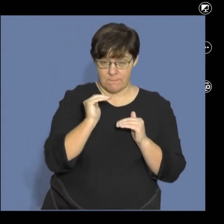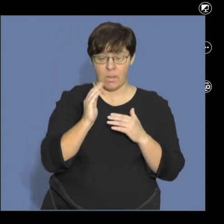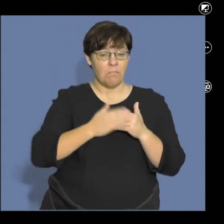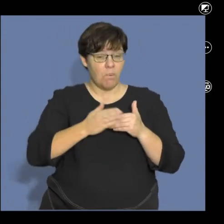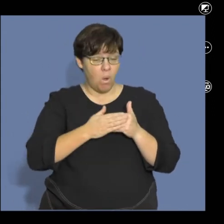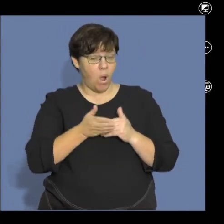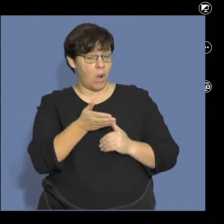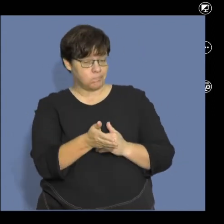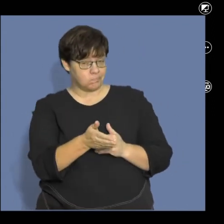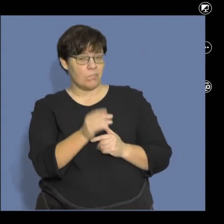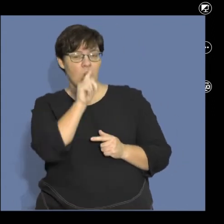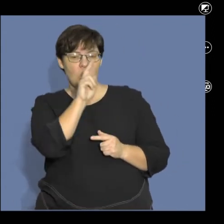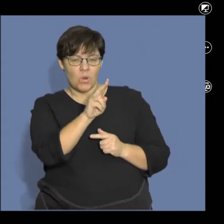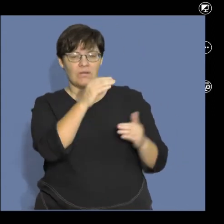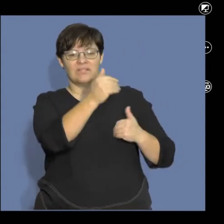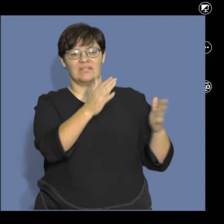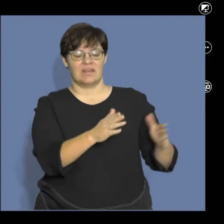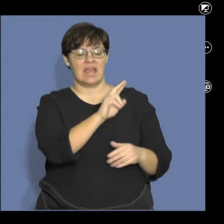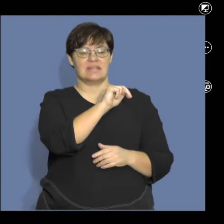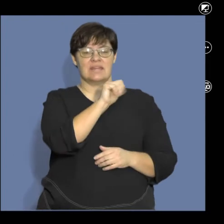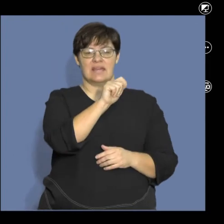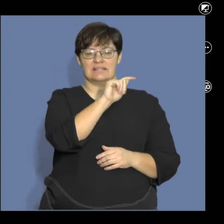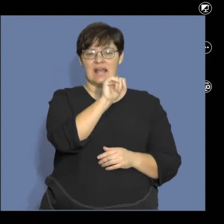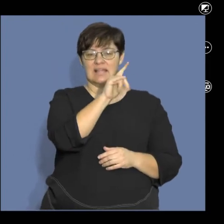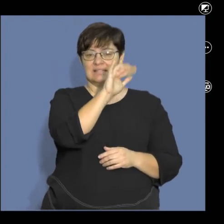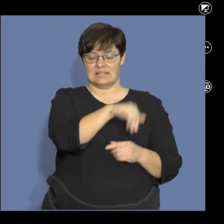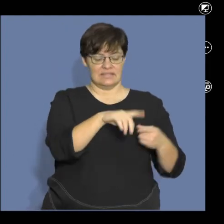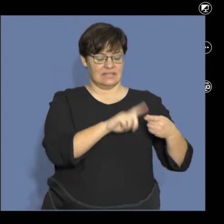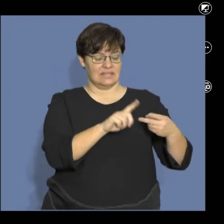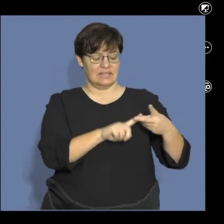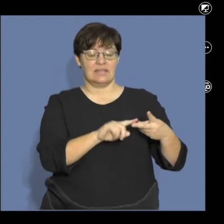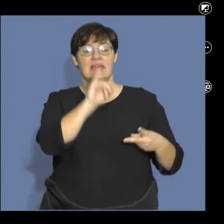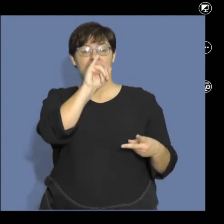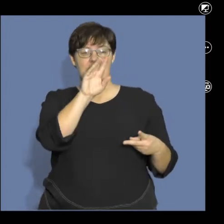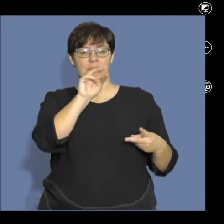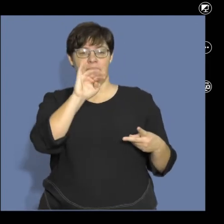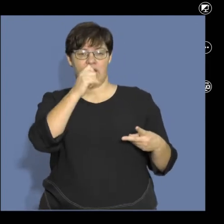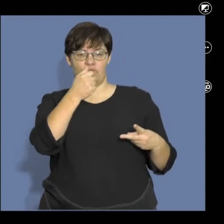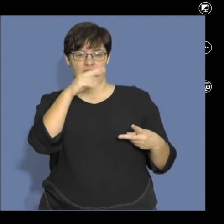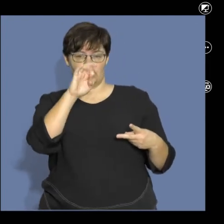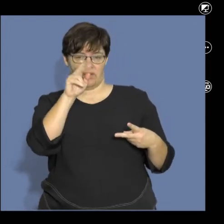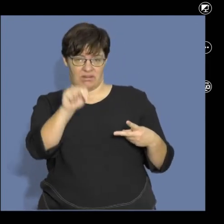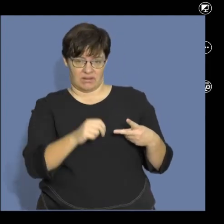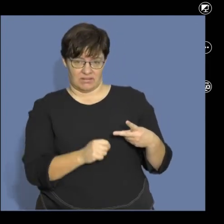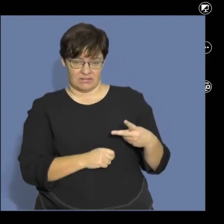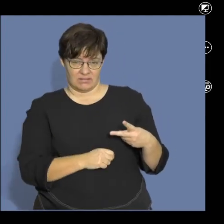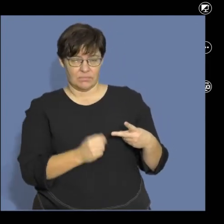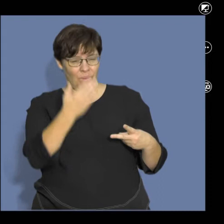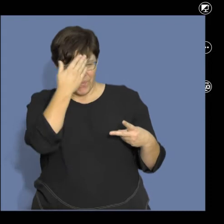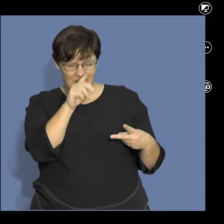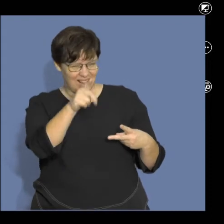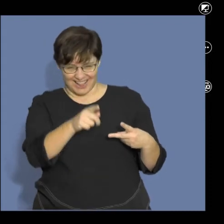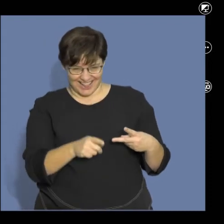the parameters of natality and immigration. And I'm sure you know where